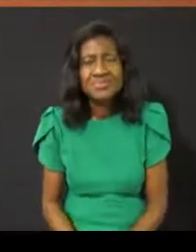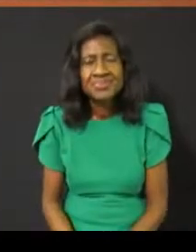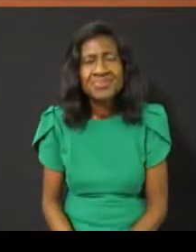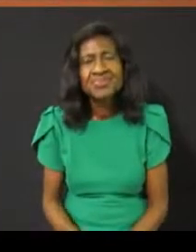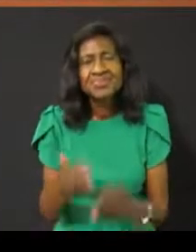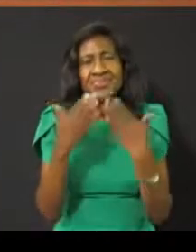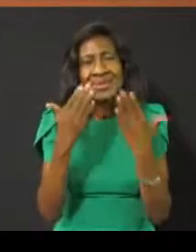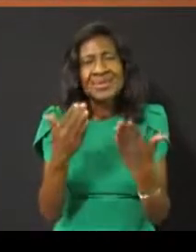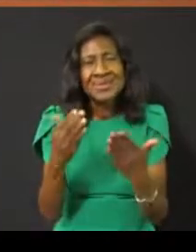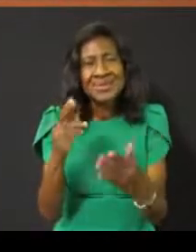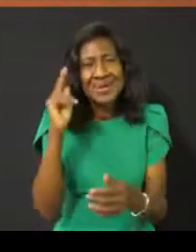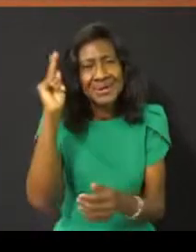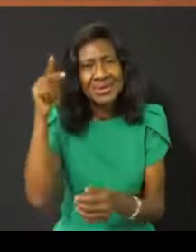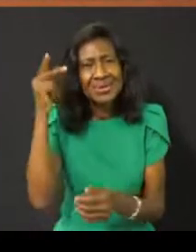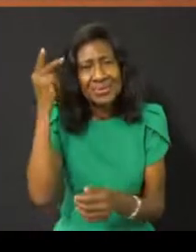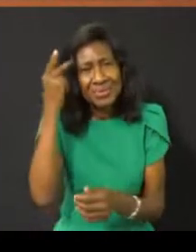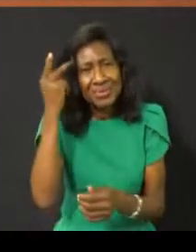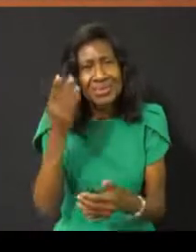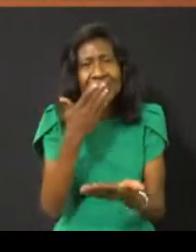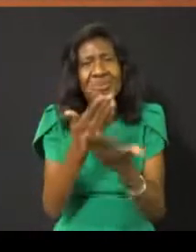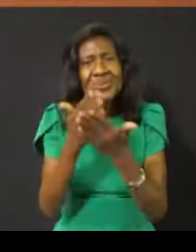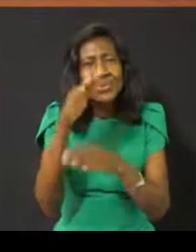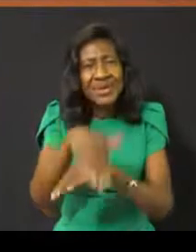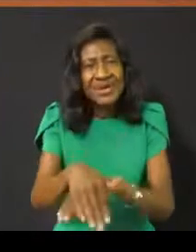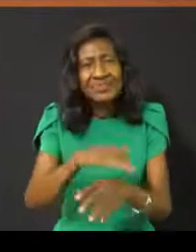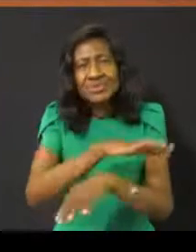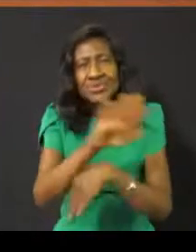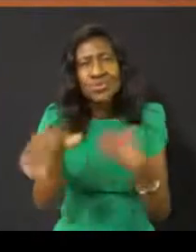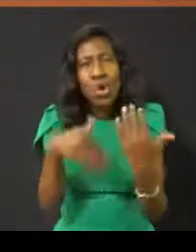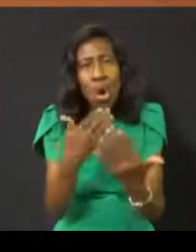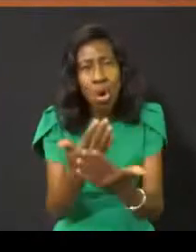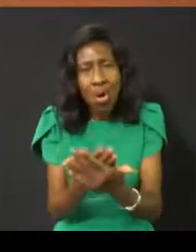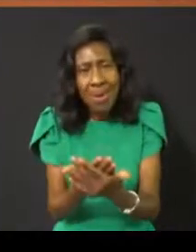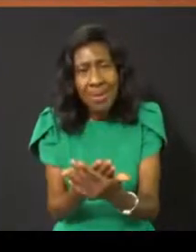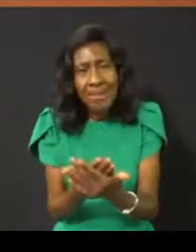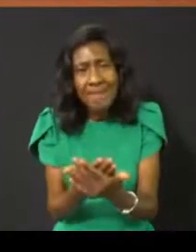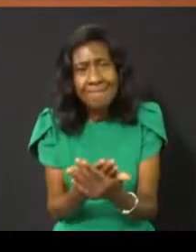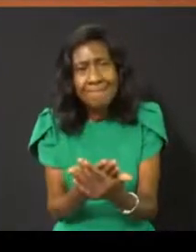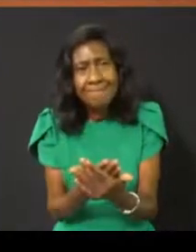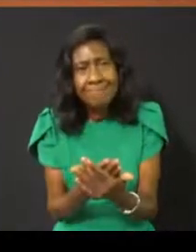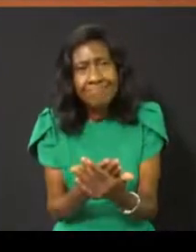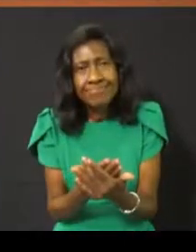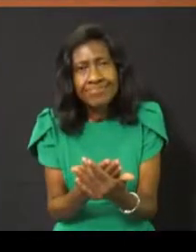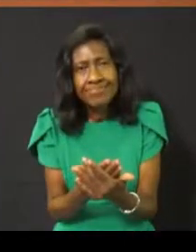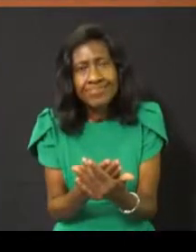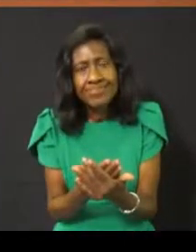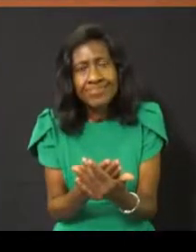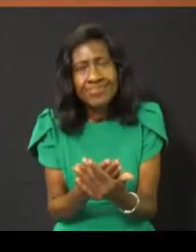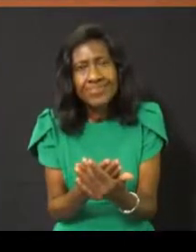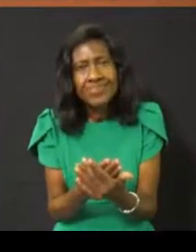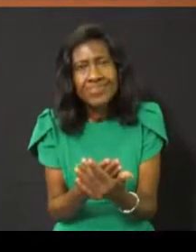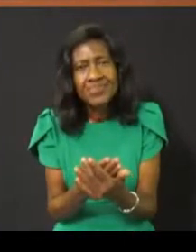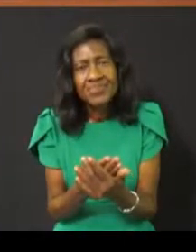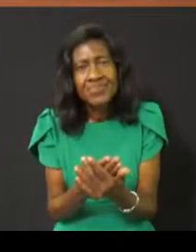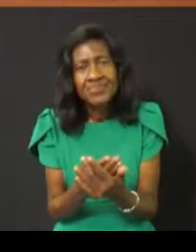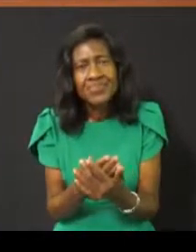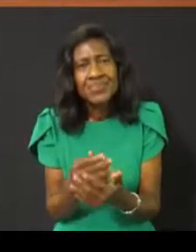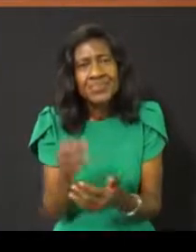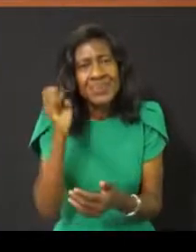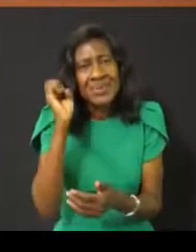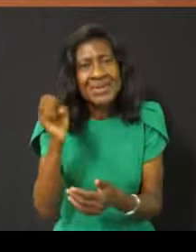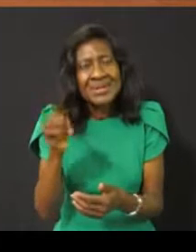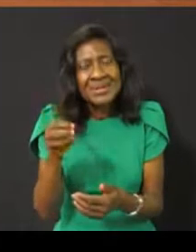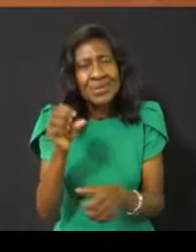Thank you, Premier, and good afternoon, everyone. I have been a civil